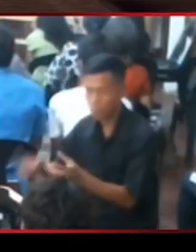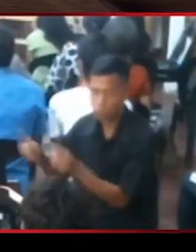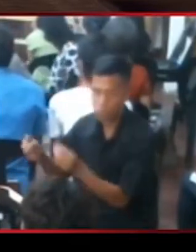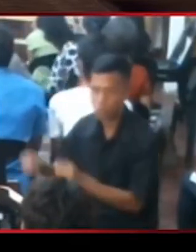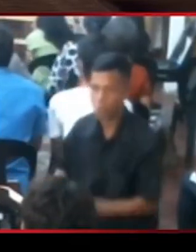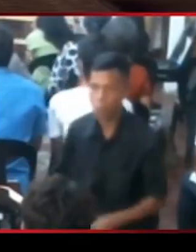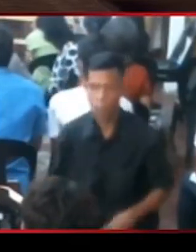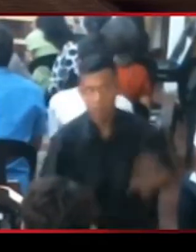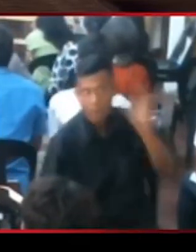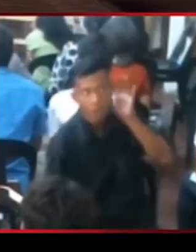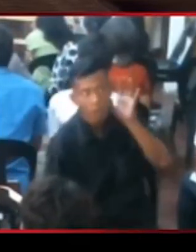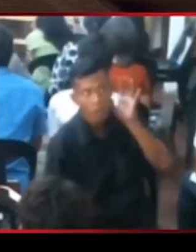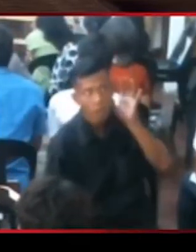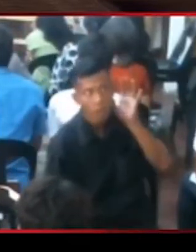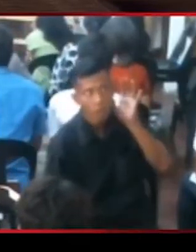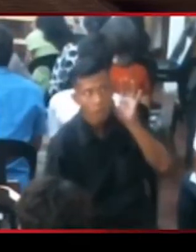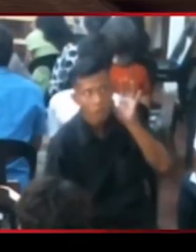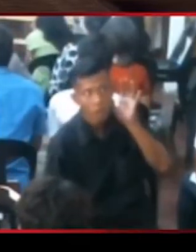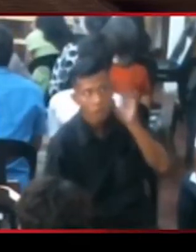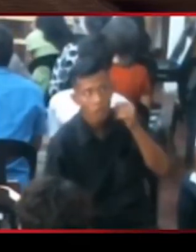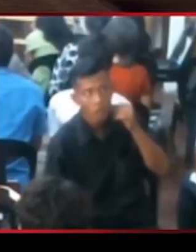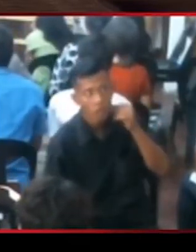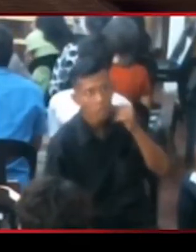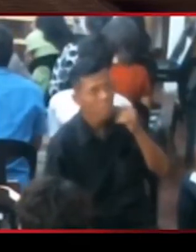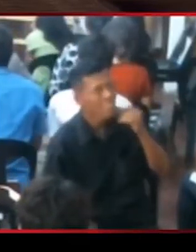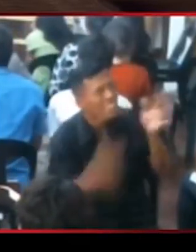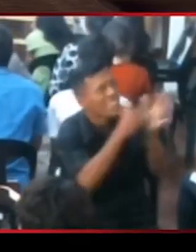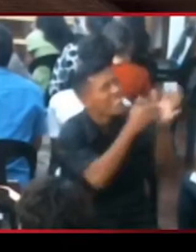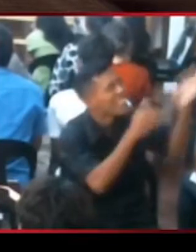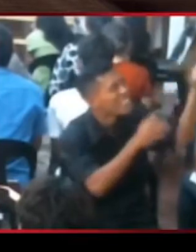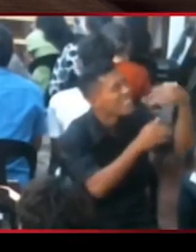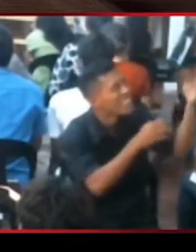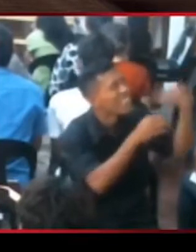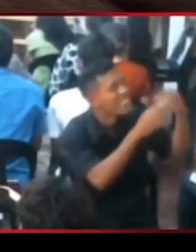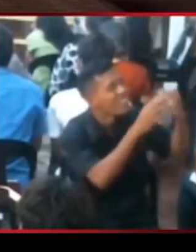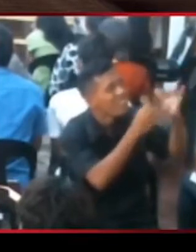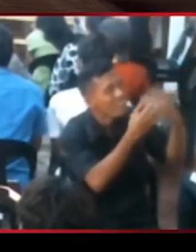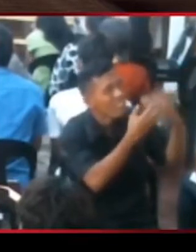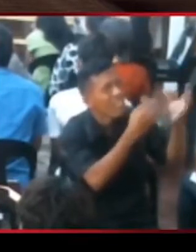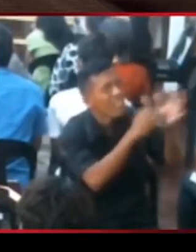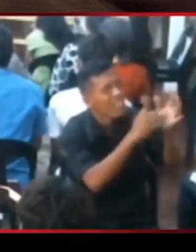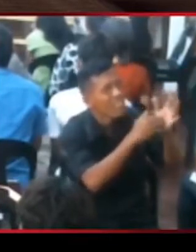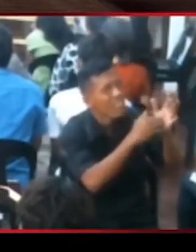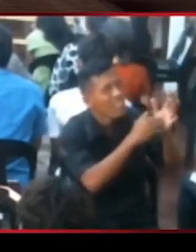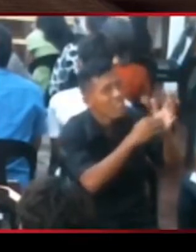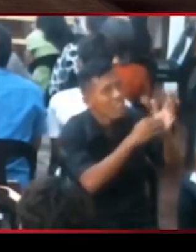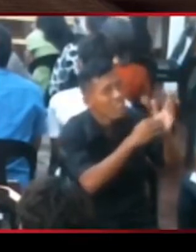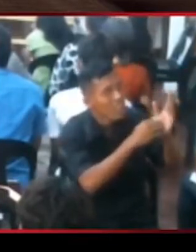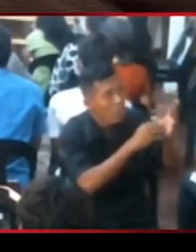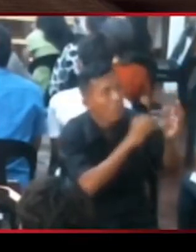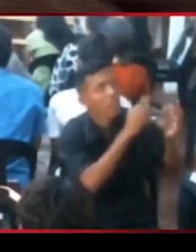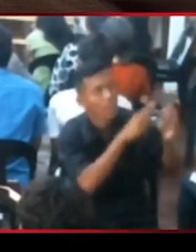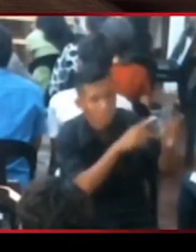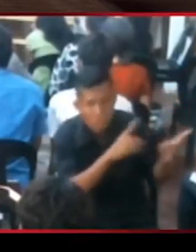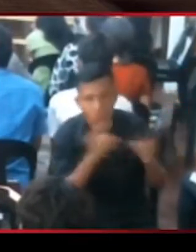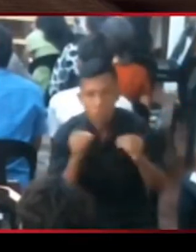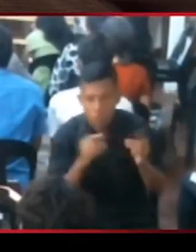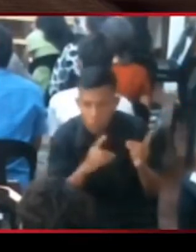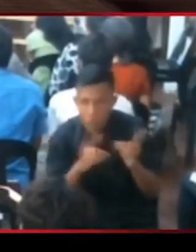is merciful. And we need to understand that being doers of the word